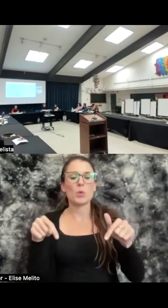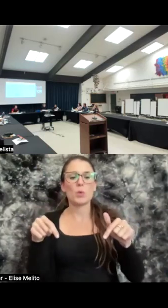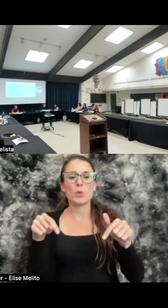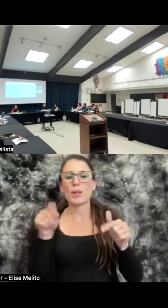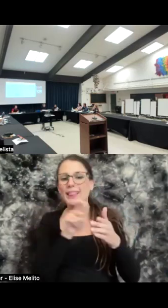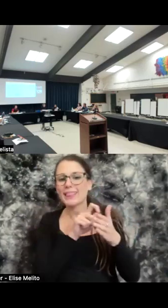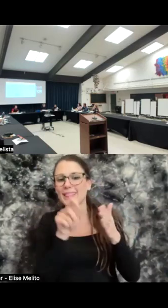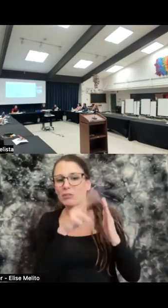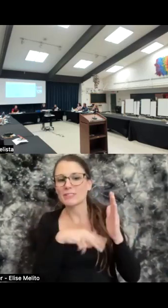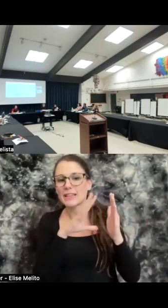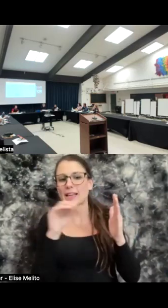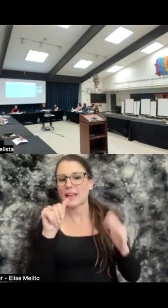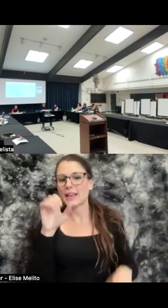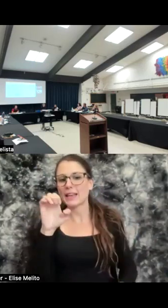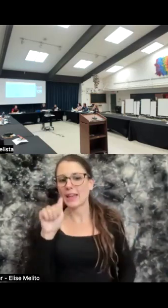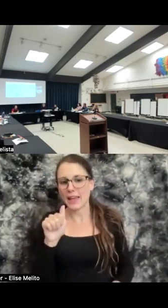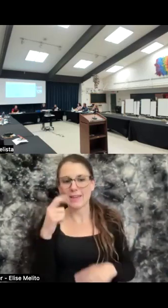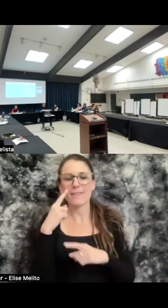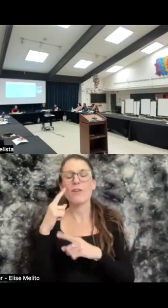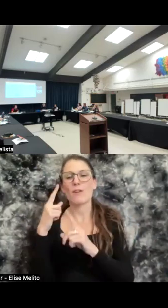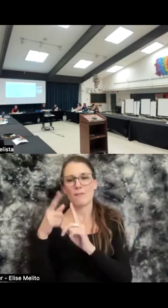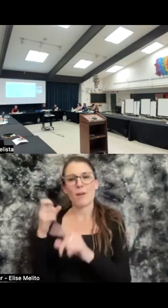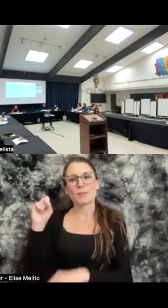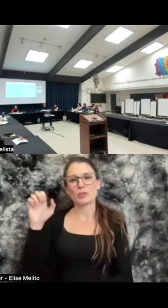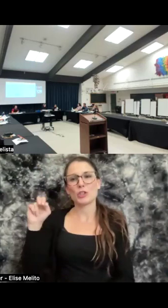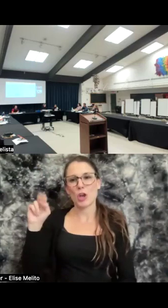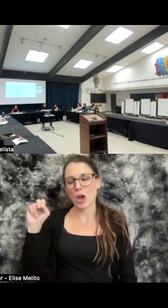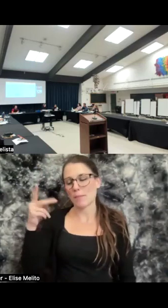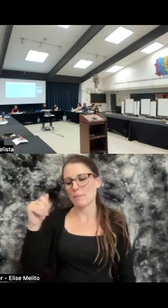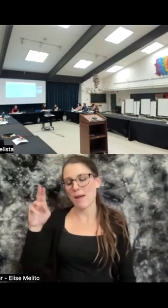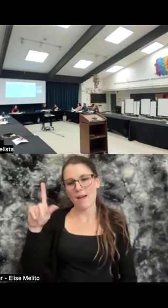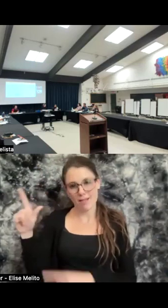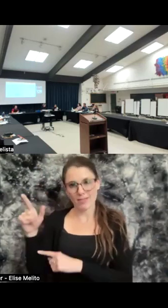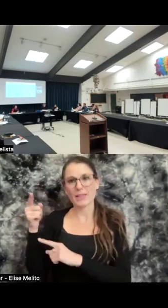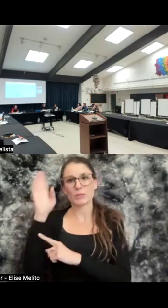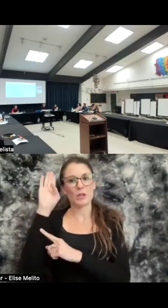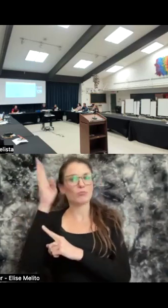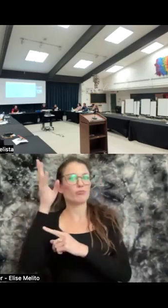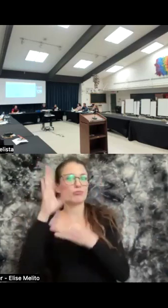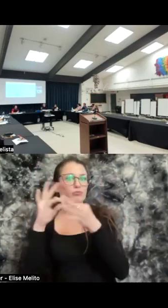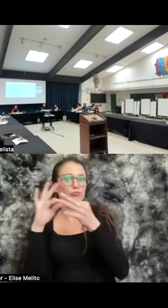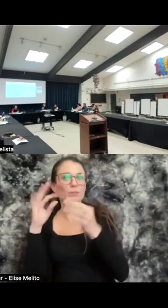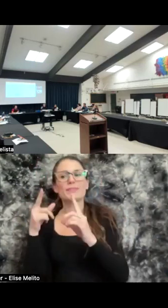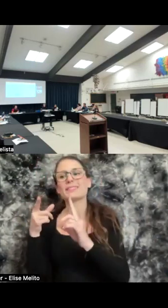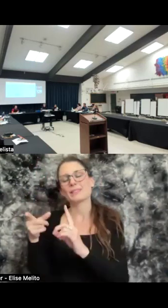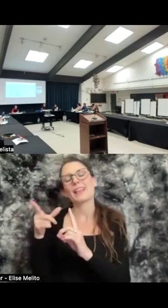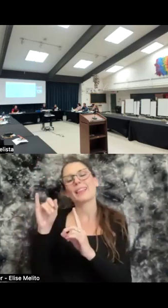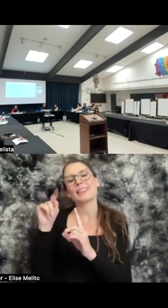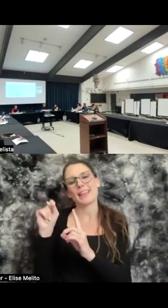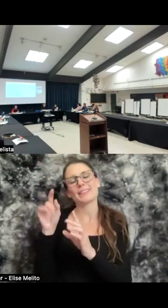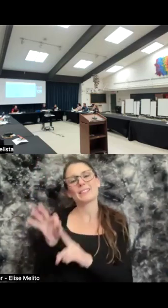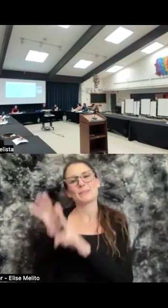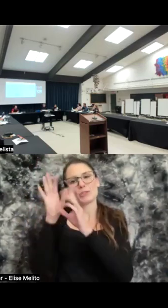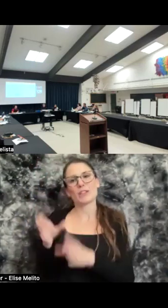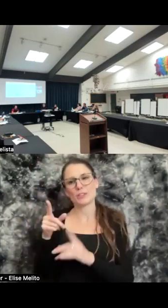AEA with Sean Powell, who is our literacy specialist in the elementary school. But with the change of our meeting, and thank